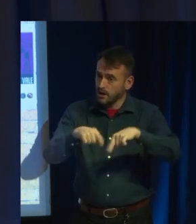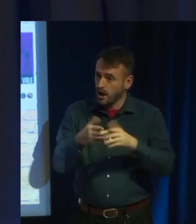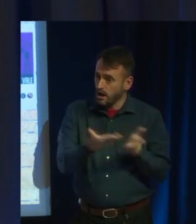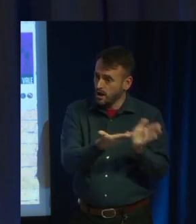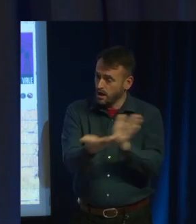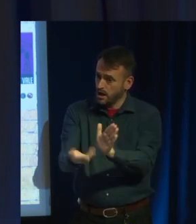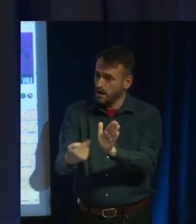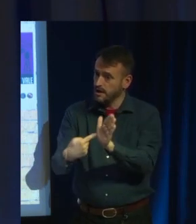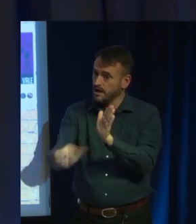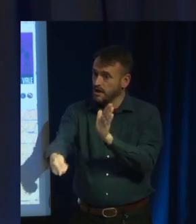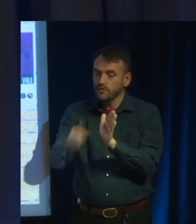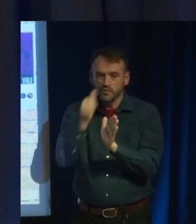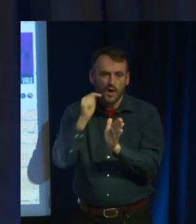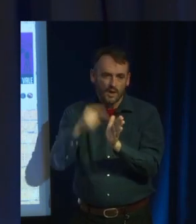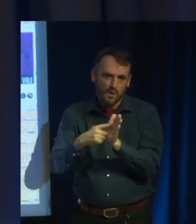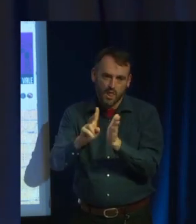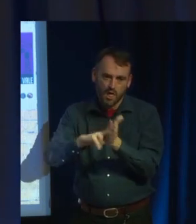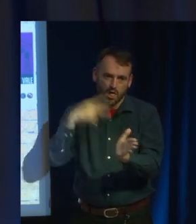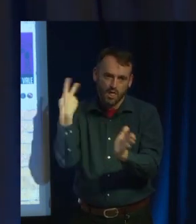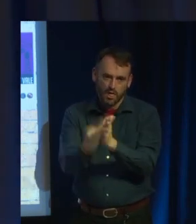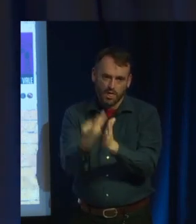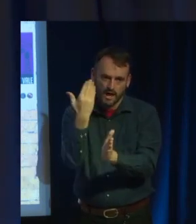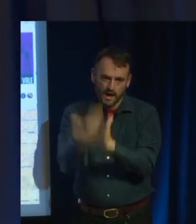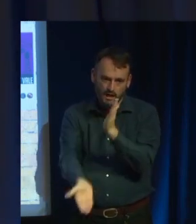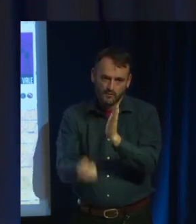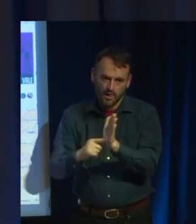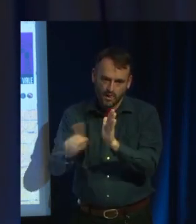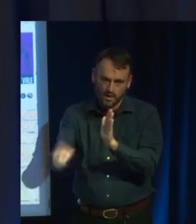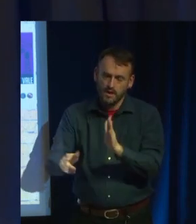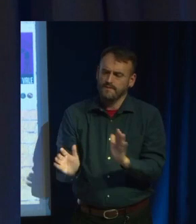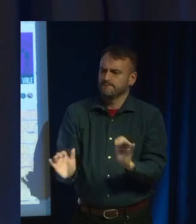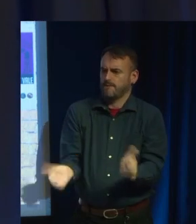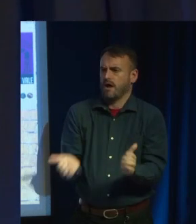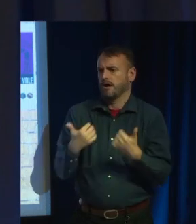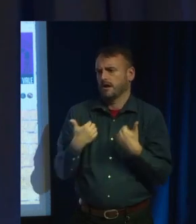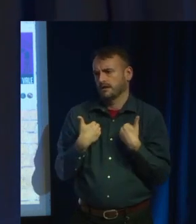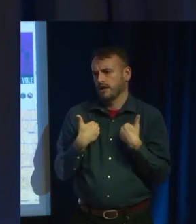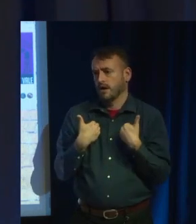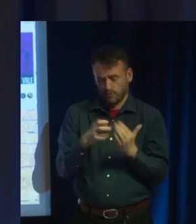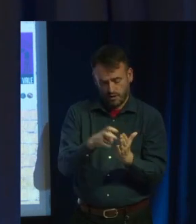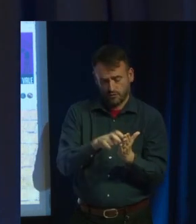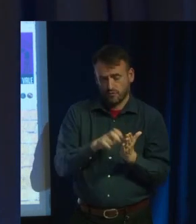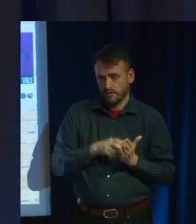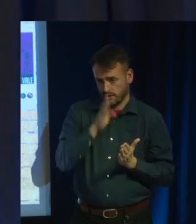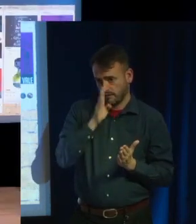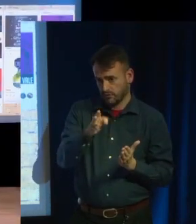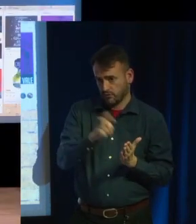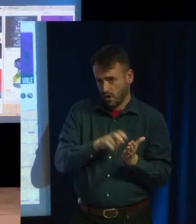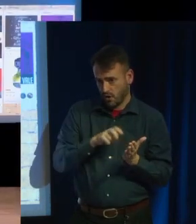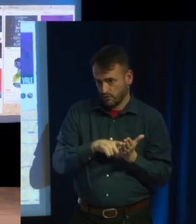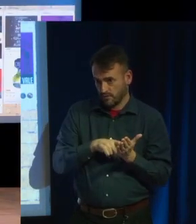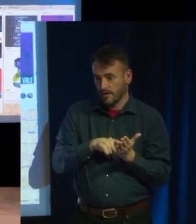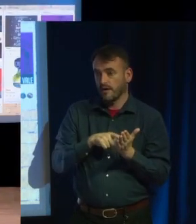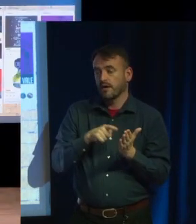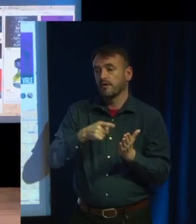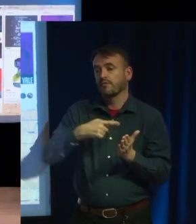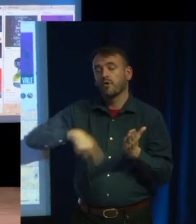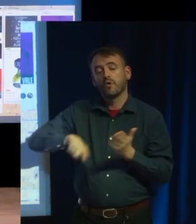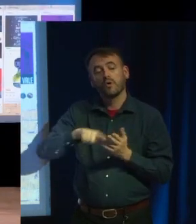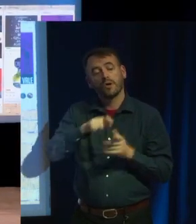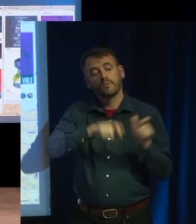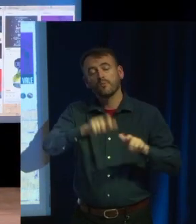everything out, which is fine because those directional notes are in there for the reader. And that was something